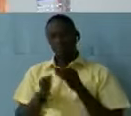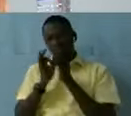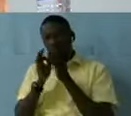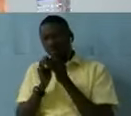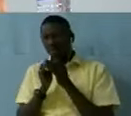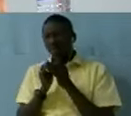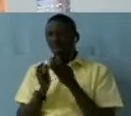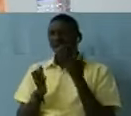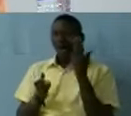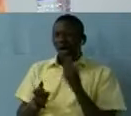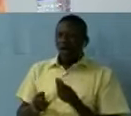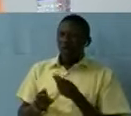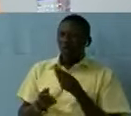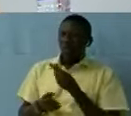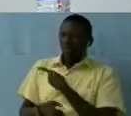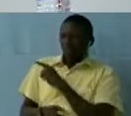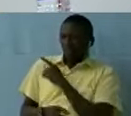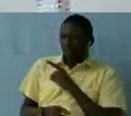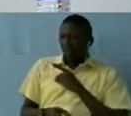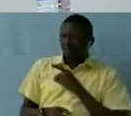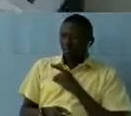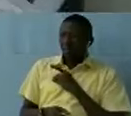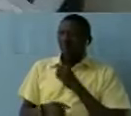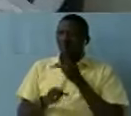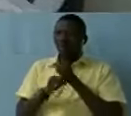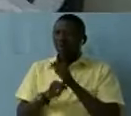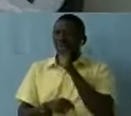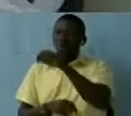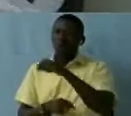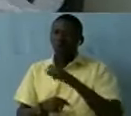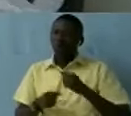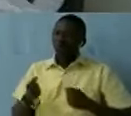admitted? Sayin afonye, ninjara ro ay